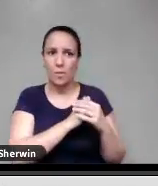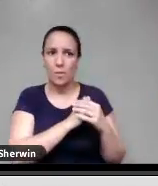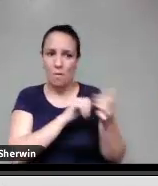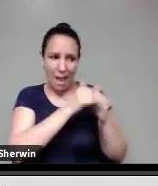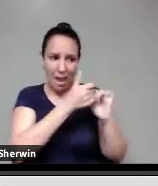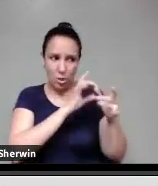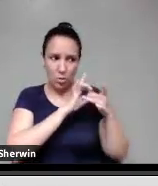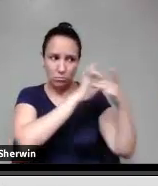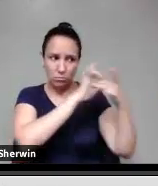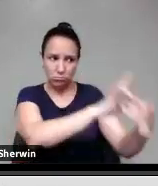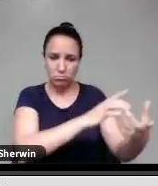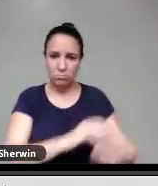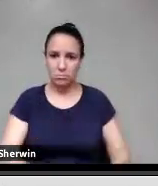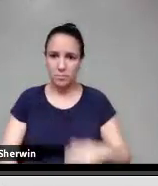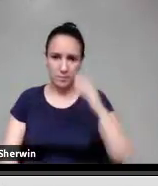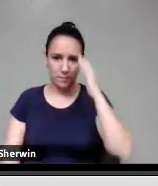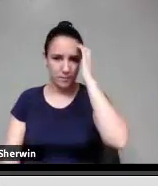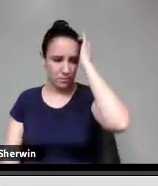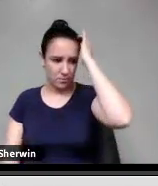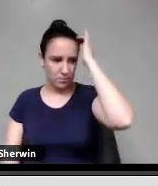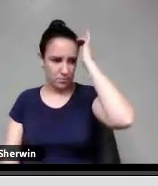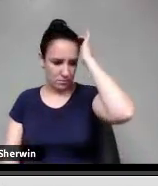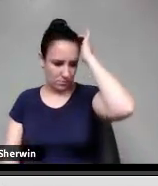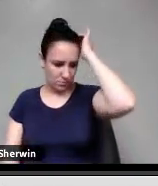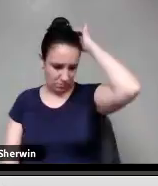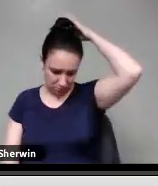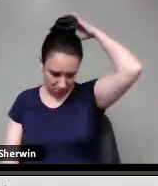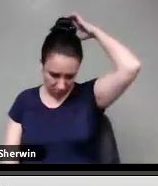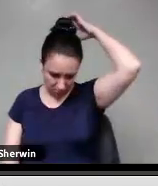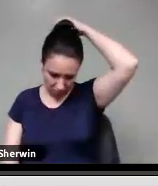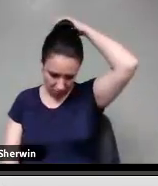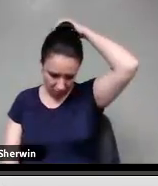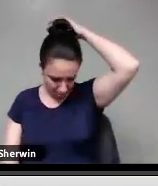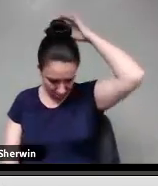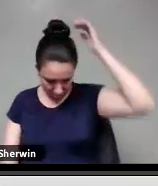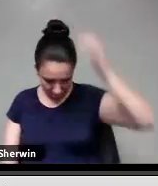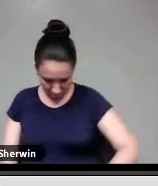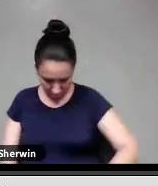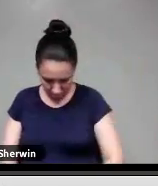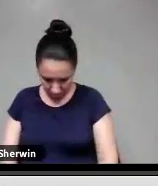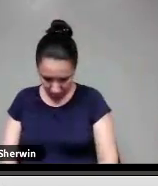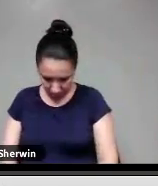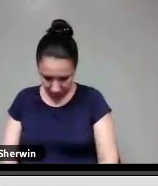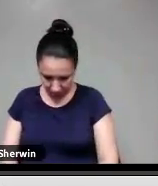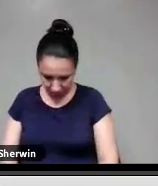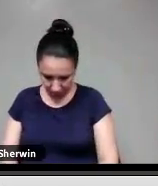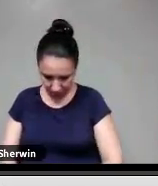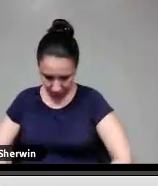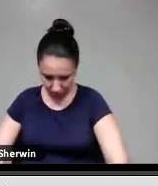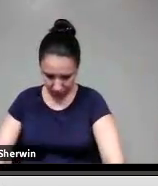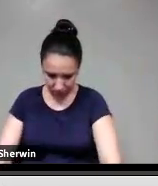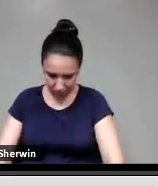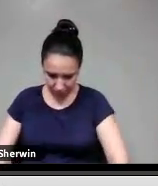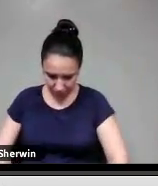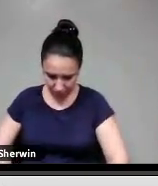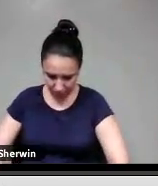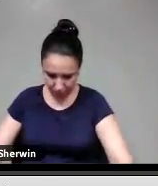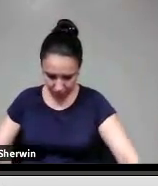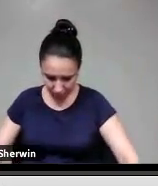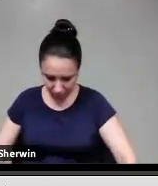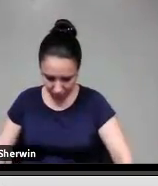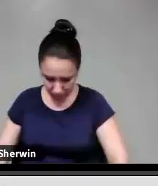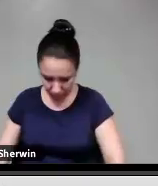puzzle and be another piece of that and in a helpful way. And as I mentioned, some people say they hang out in bars, and if that's the case in your